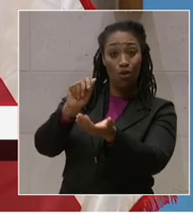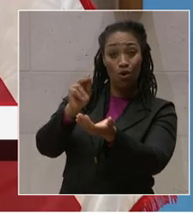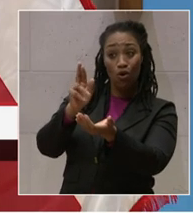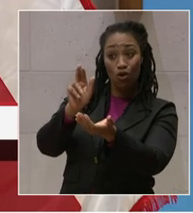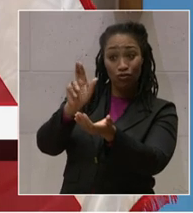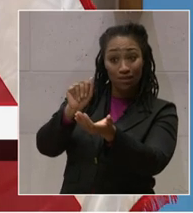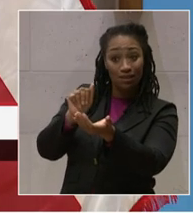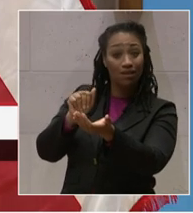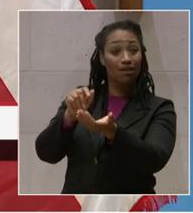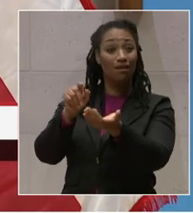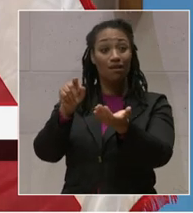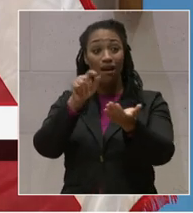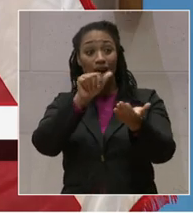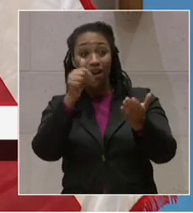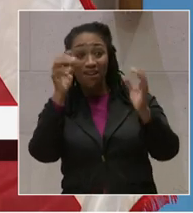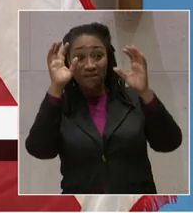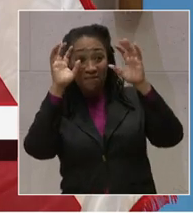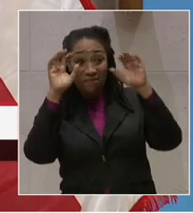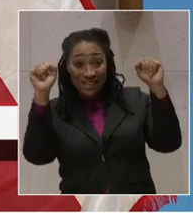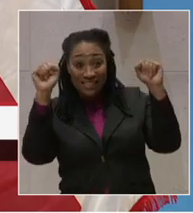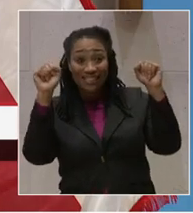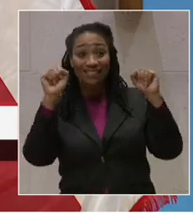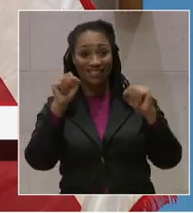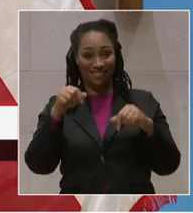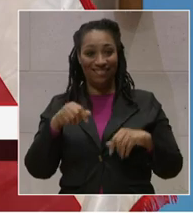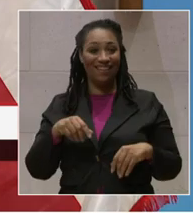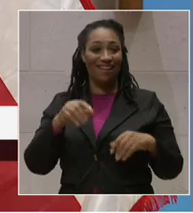Athens, Ohio,